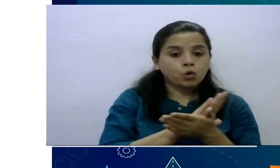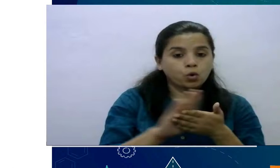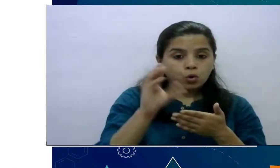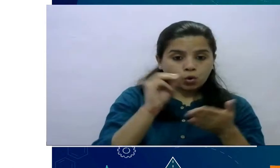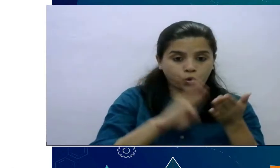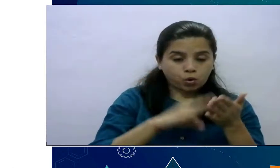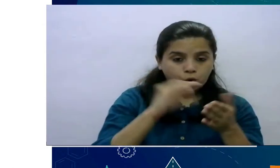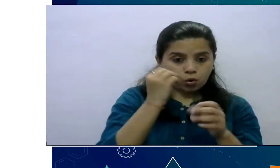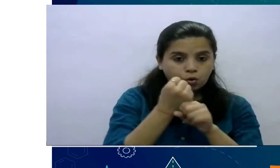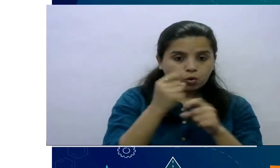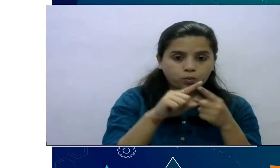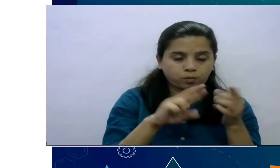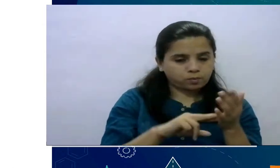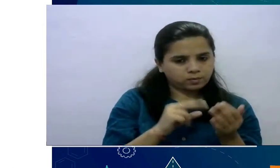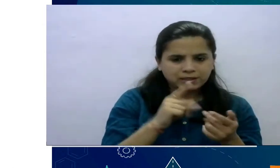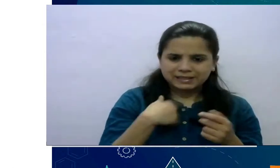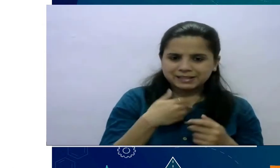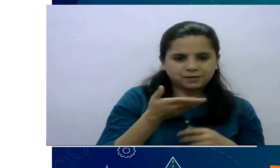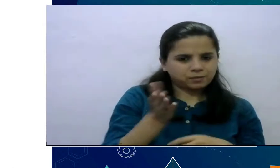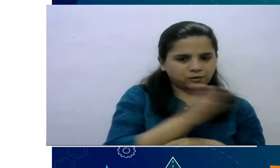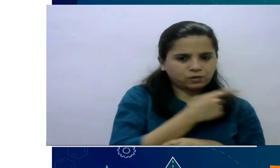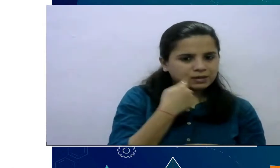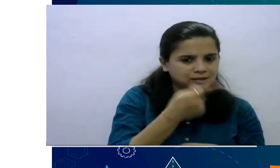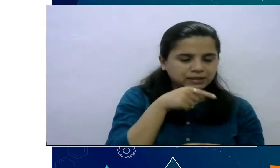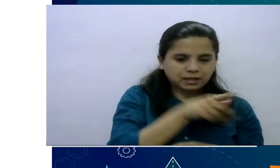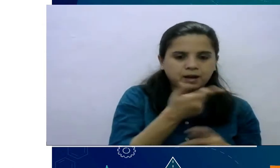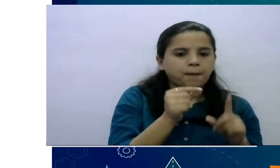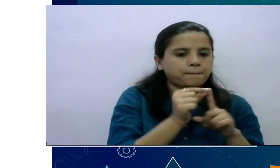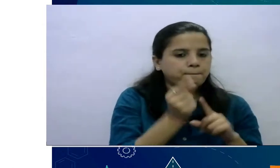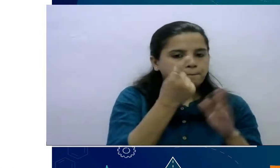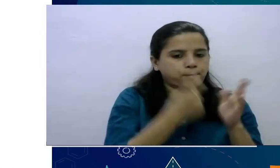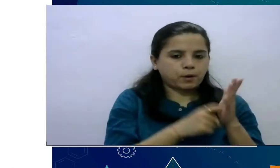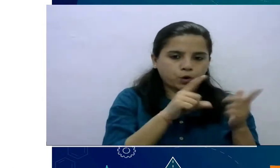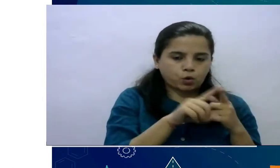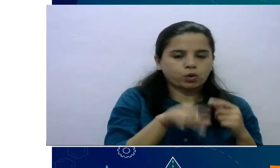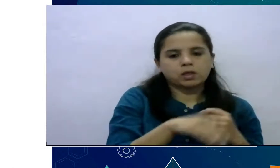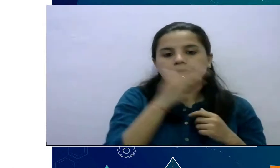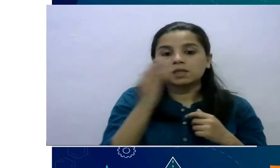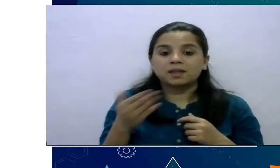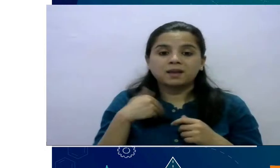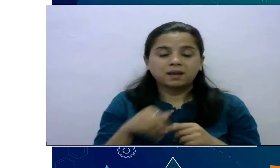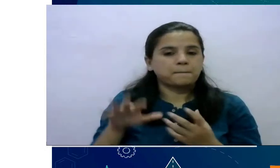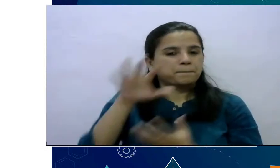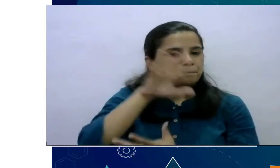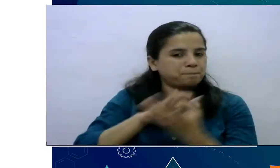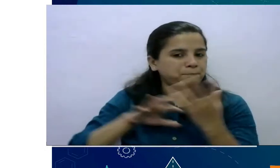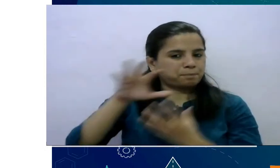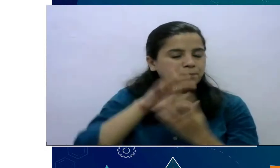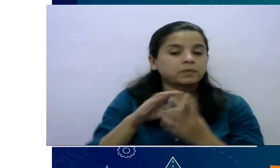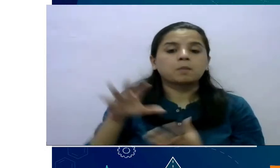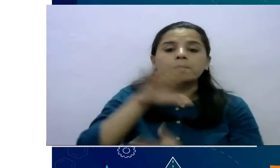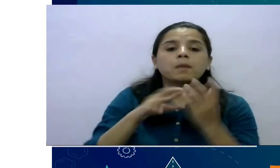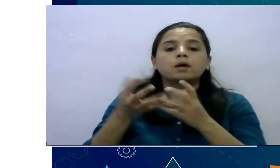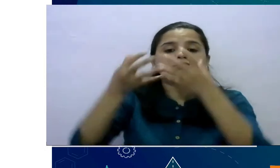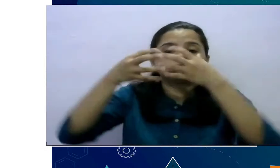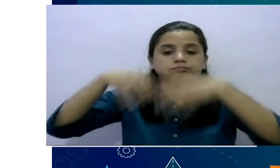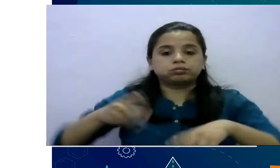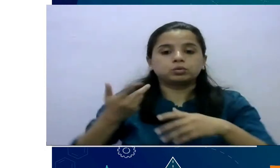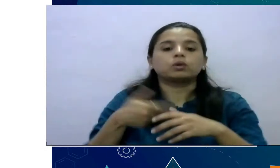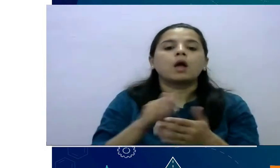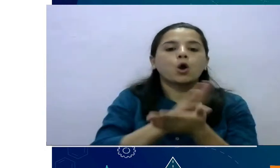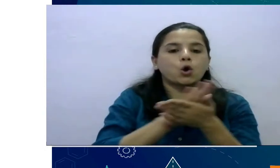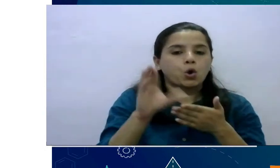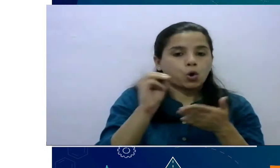we already know that matter have pure substance, and then we have got the mixtures. Mixtures are again divided into homogeneous